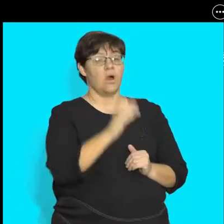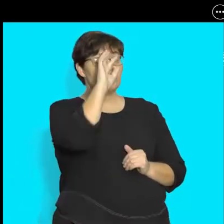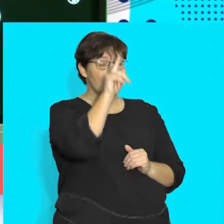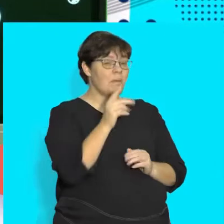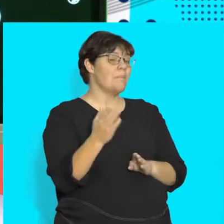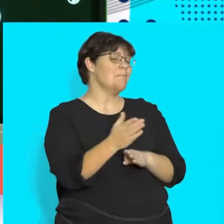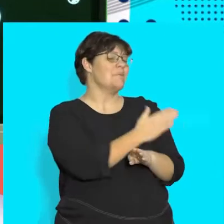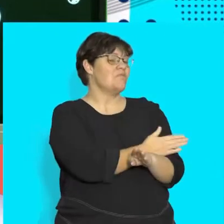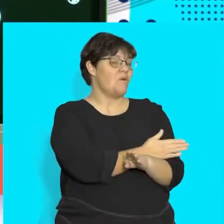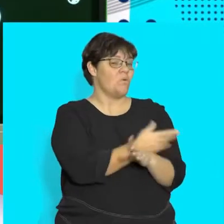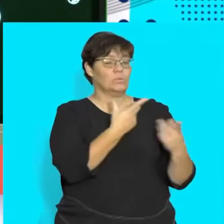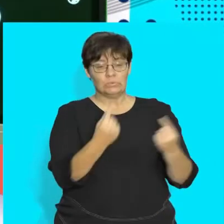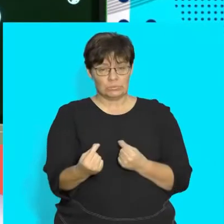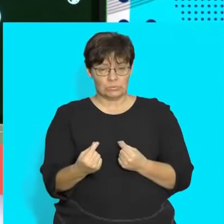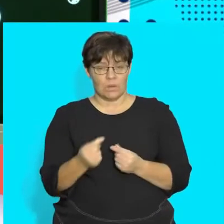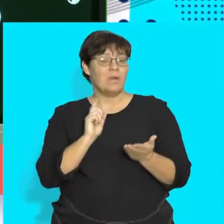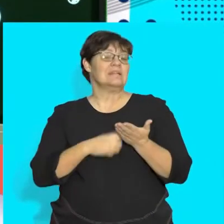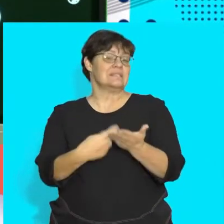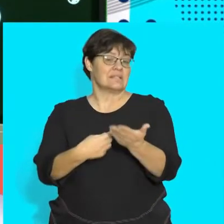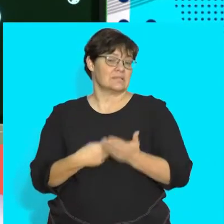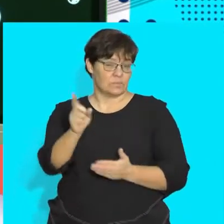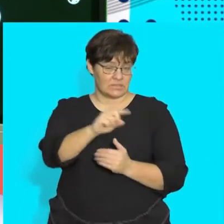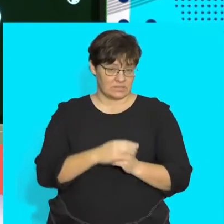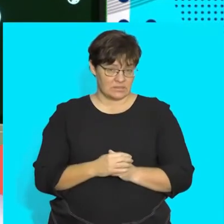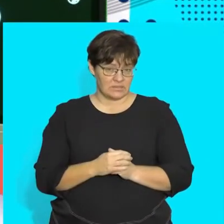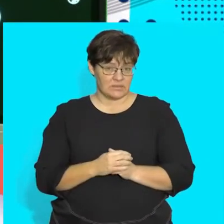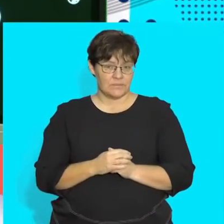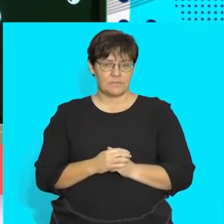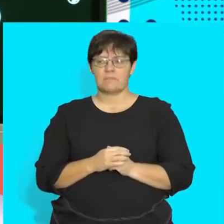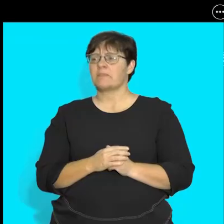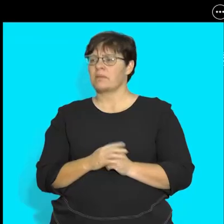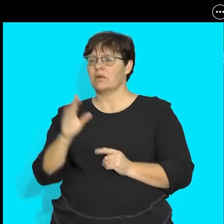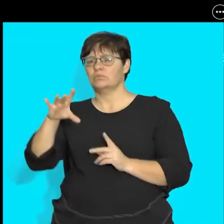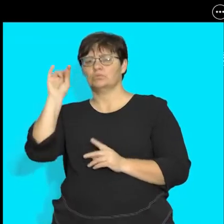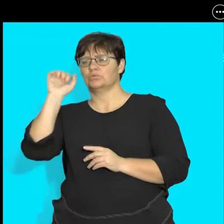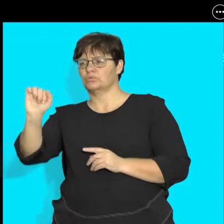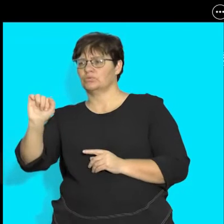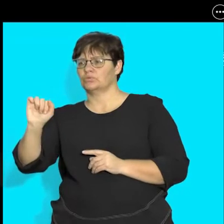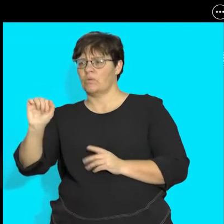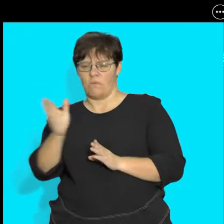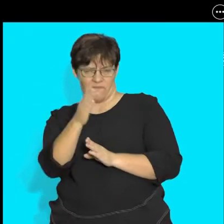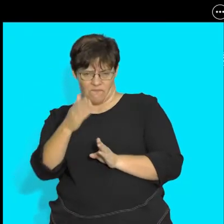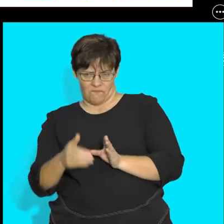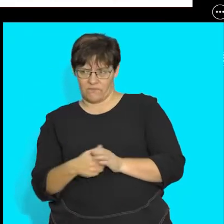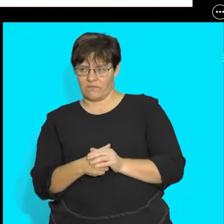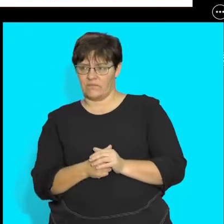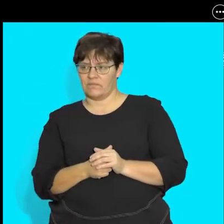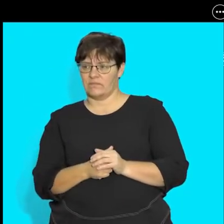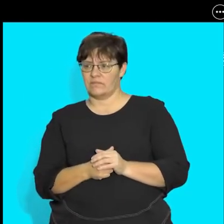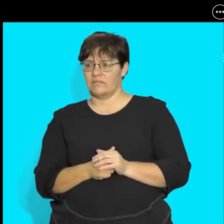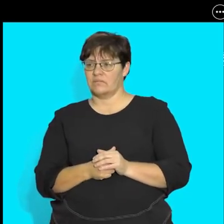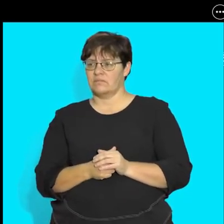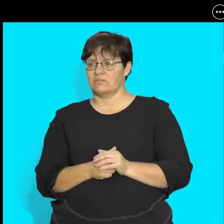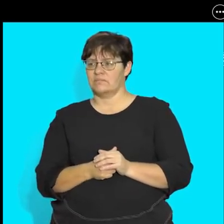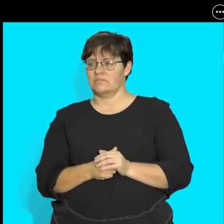But remember when we did this in previous lessons, what we discussed is that the whole idea, and let me choose my eraser here, the